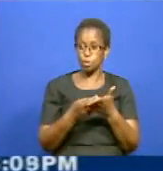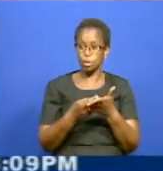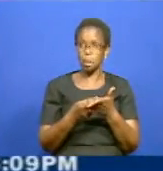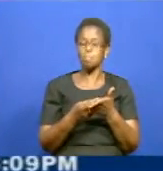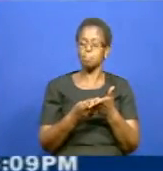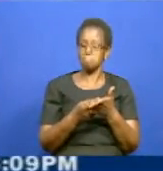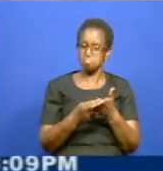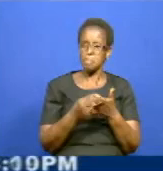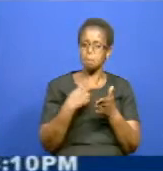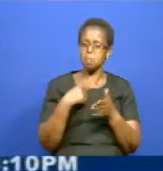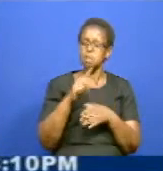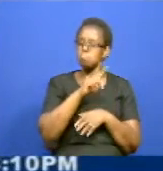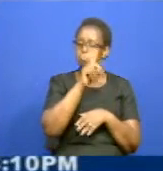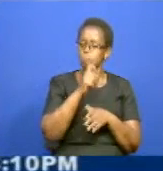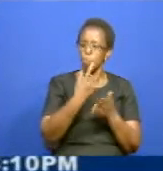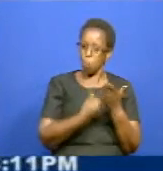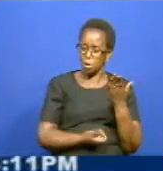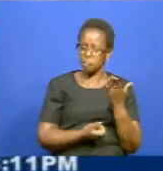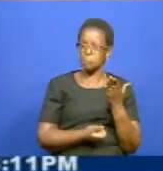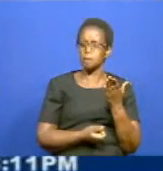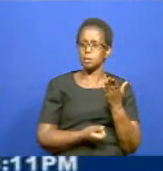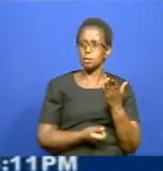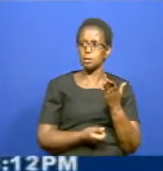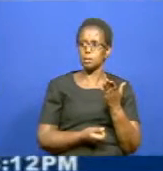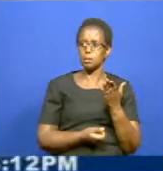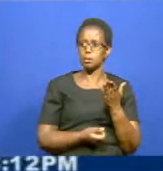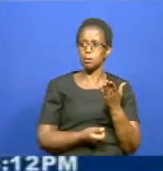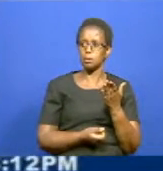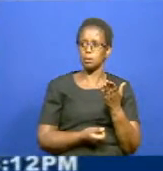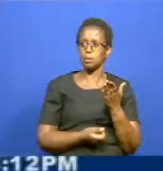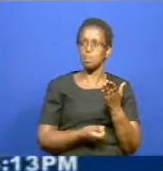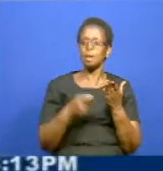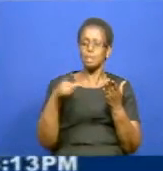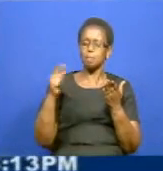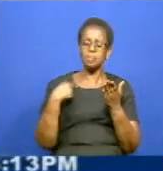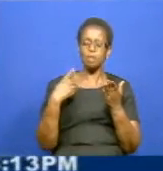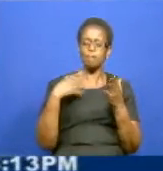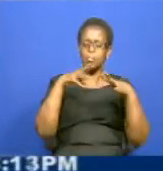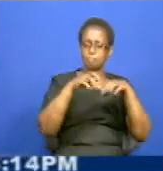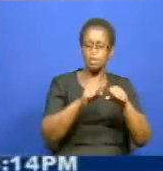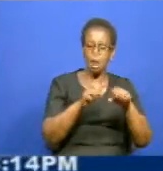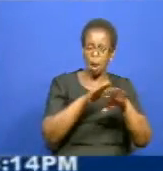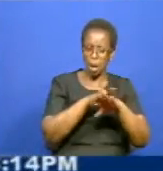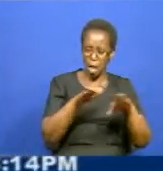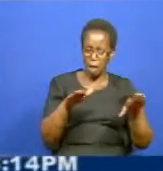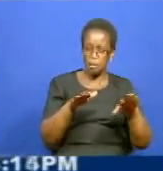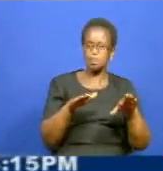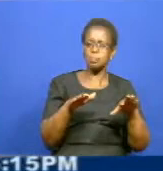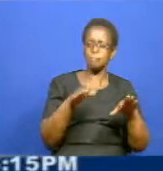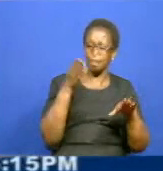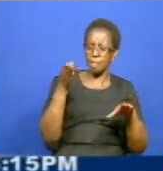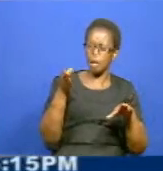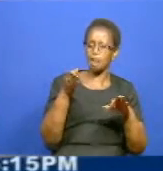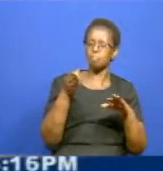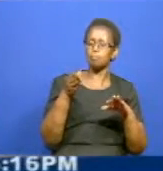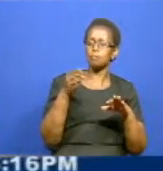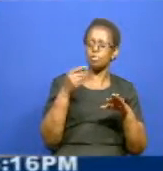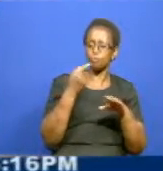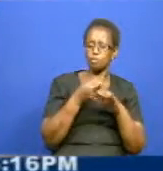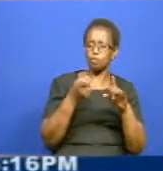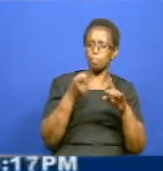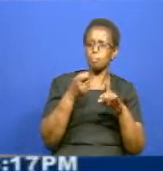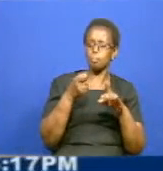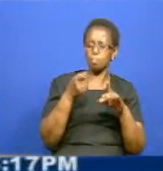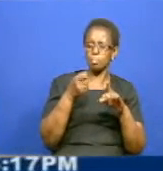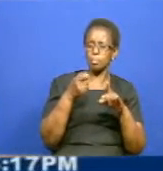alleged encroachment of Lake Kenyatta riparian land in Mpeketoni, Lamu County. In the statement, the committee